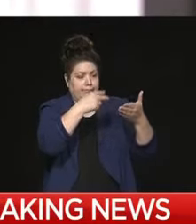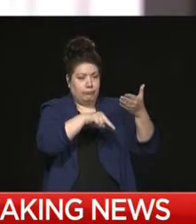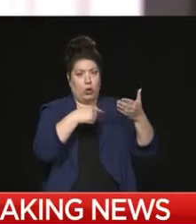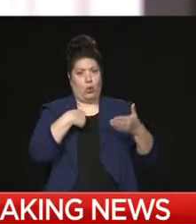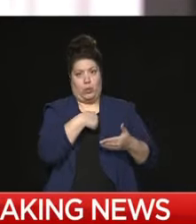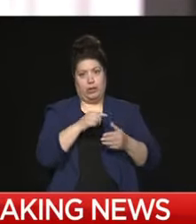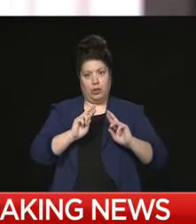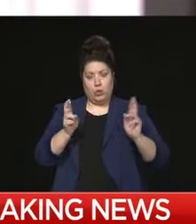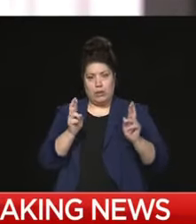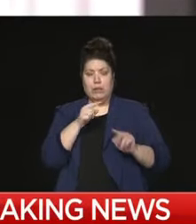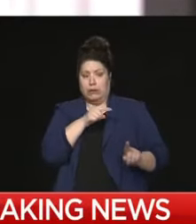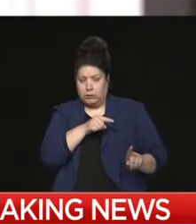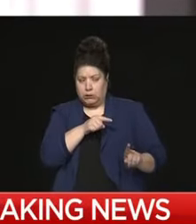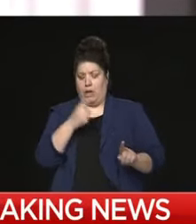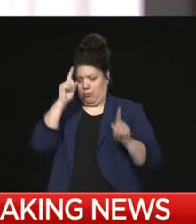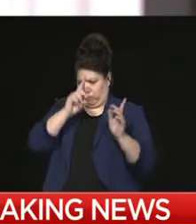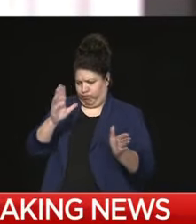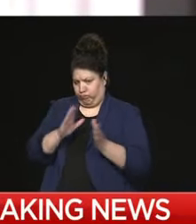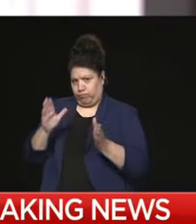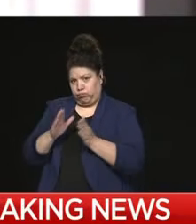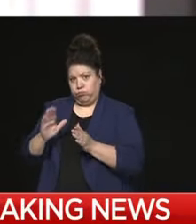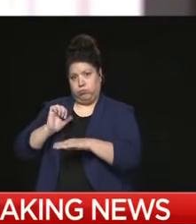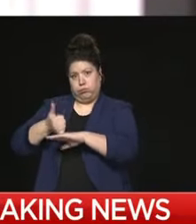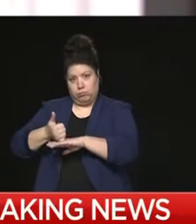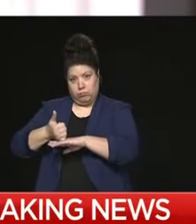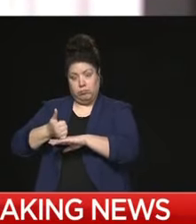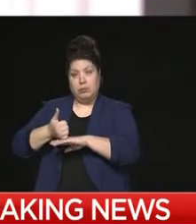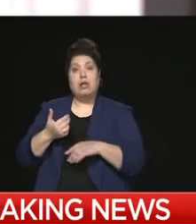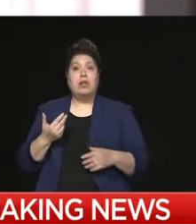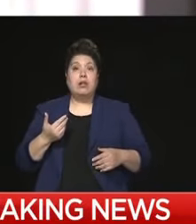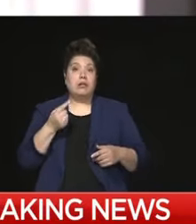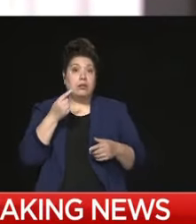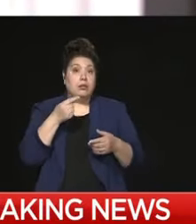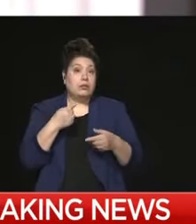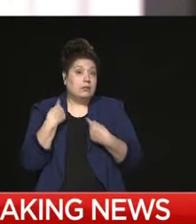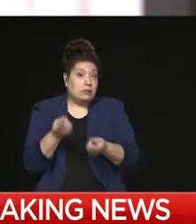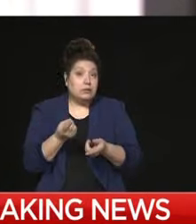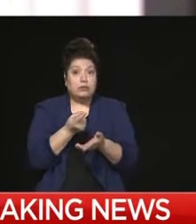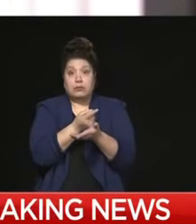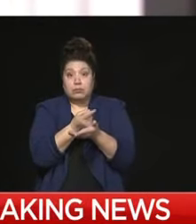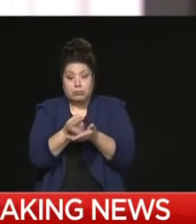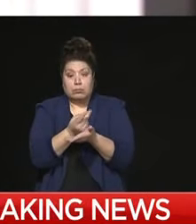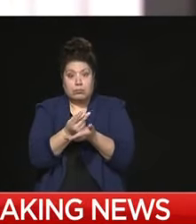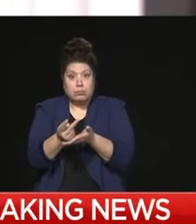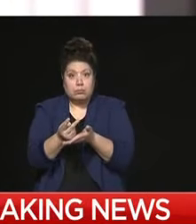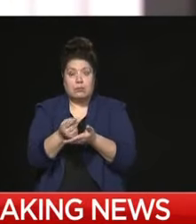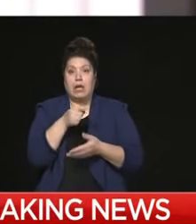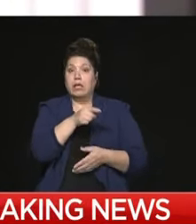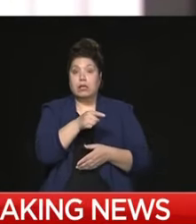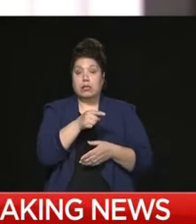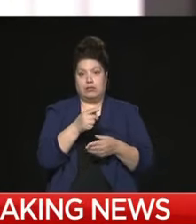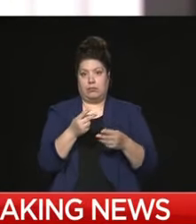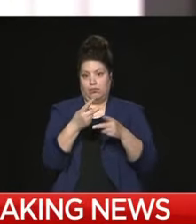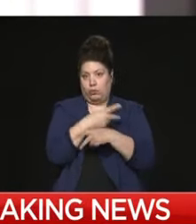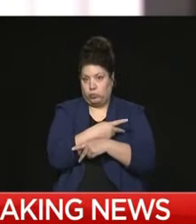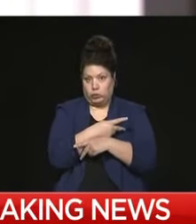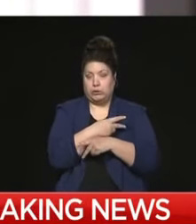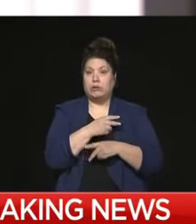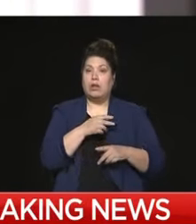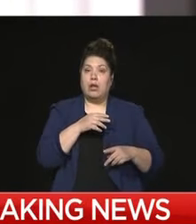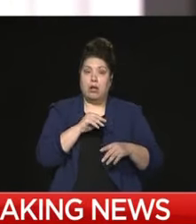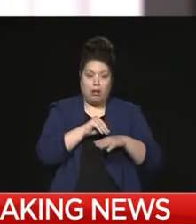it. I think one of the things we've seen over the past number of weeks is a far more severe impact on